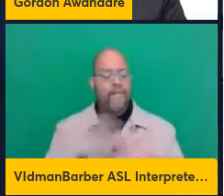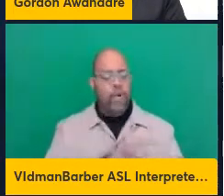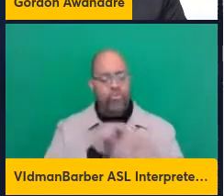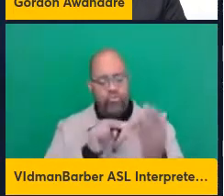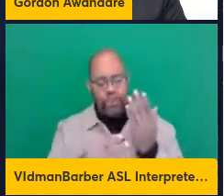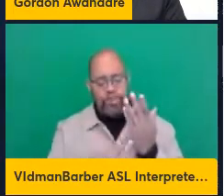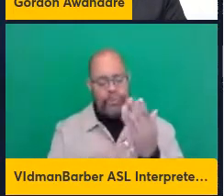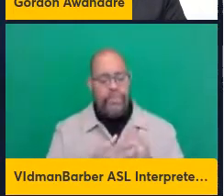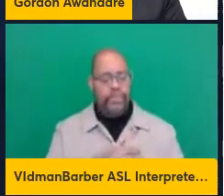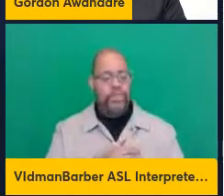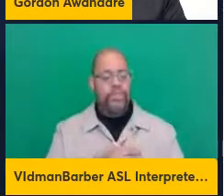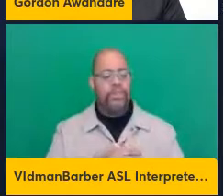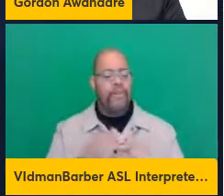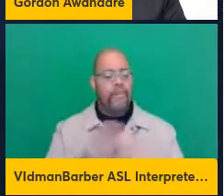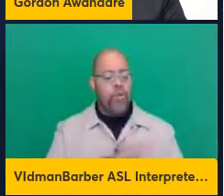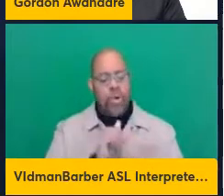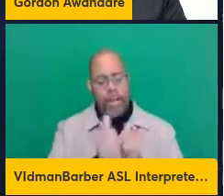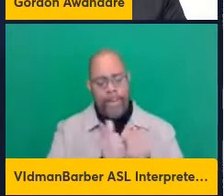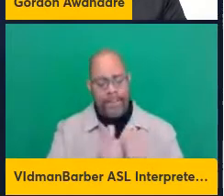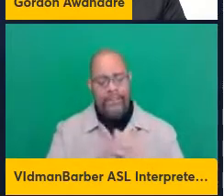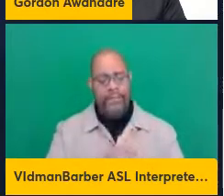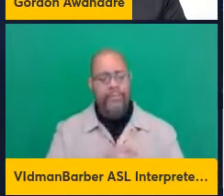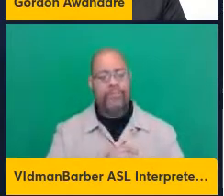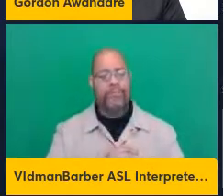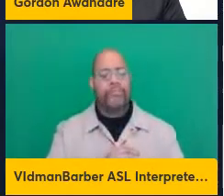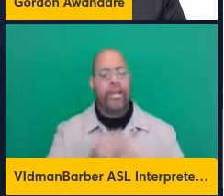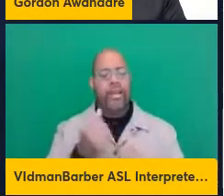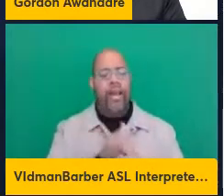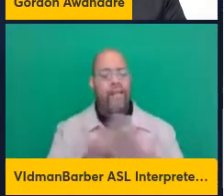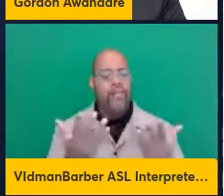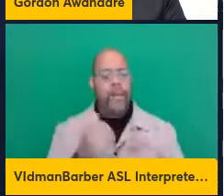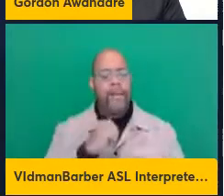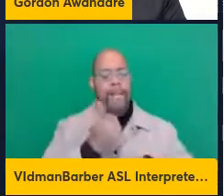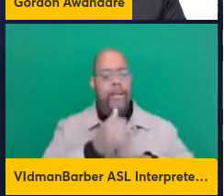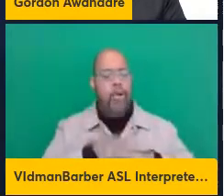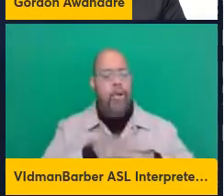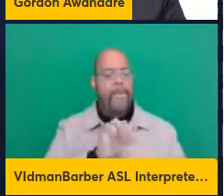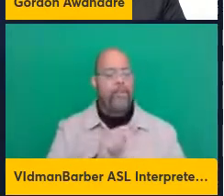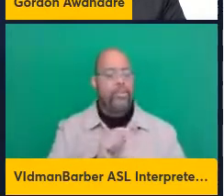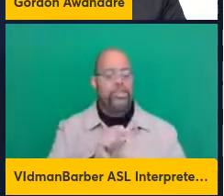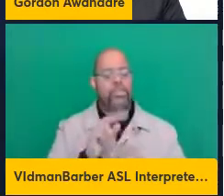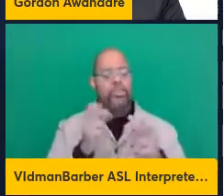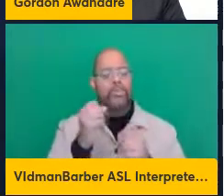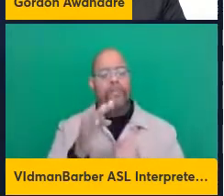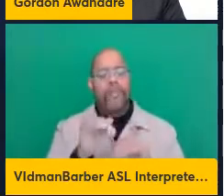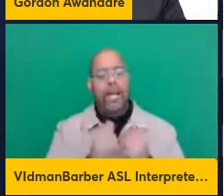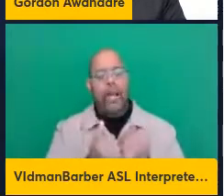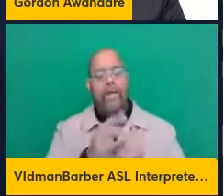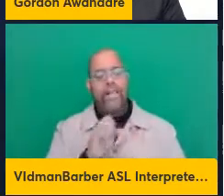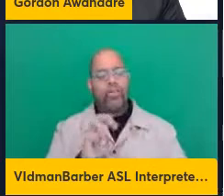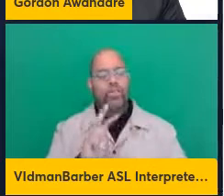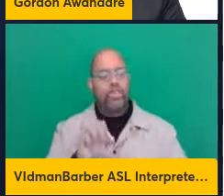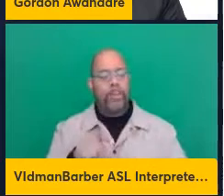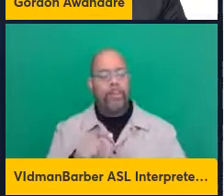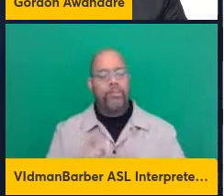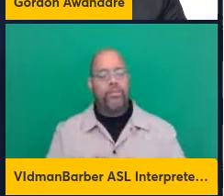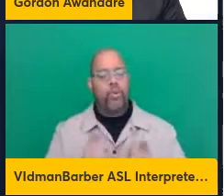transparency, full competitiveness, and everything is based on merit in terms of how fellowships are awarded.